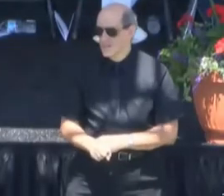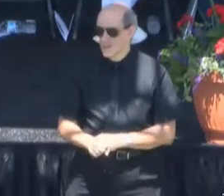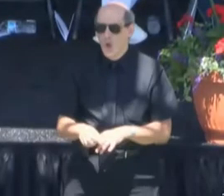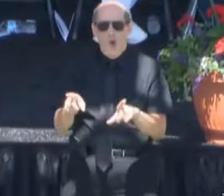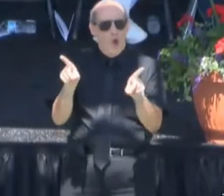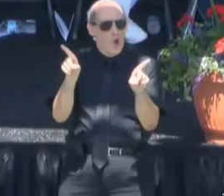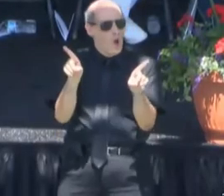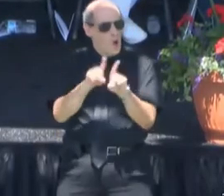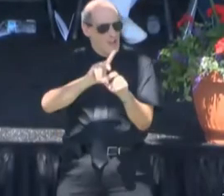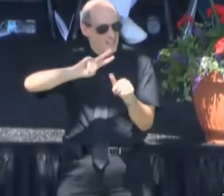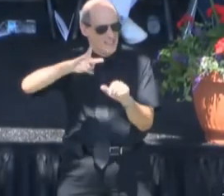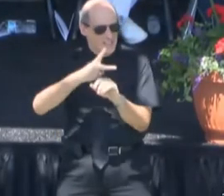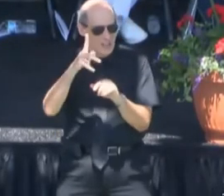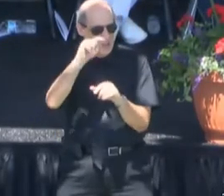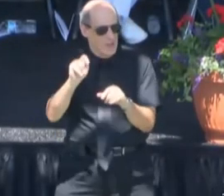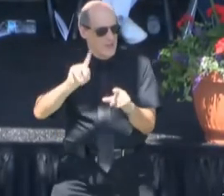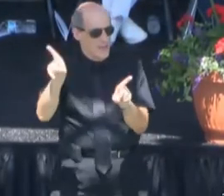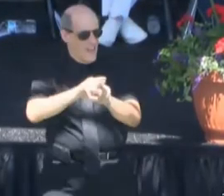as a second lieutenant,